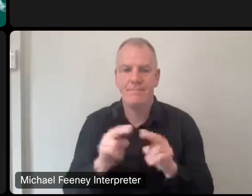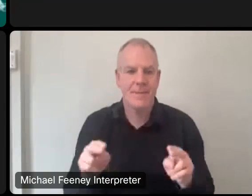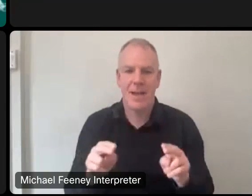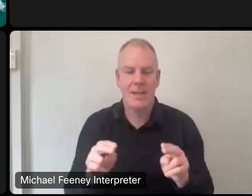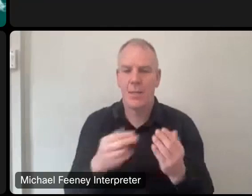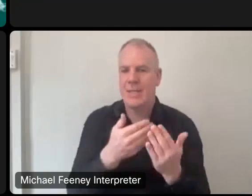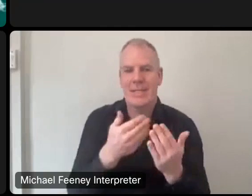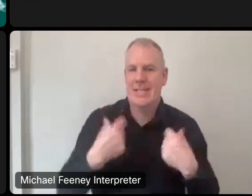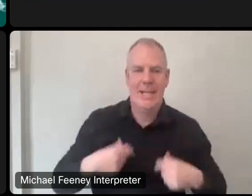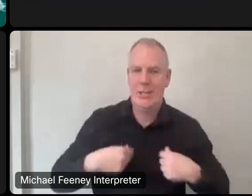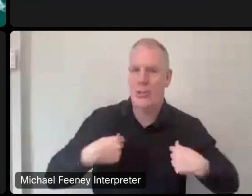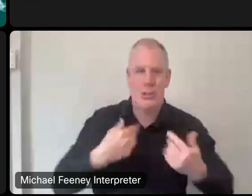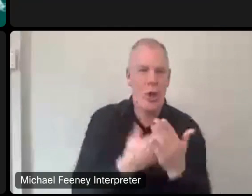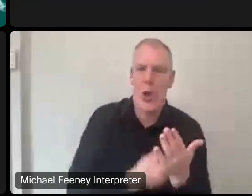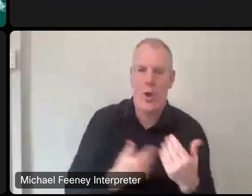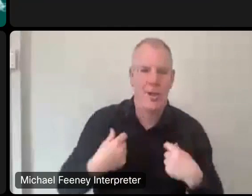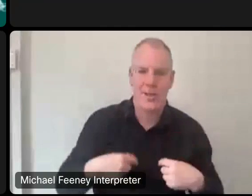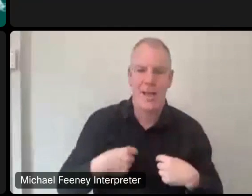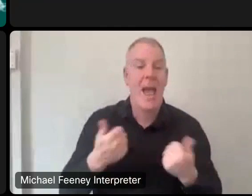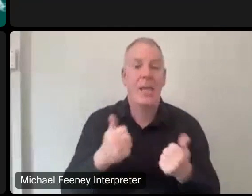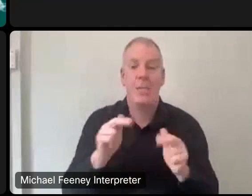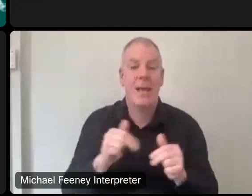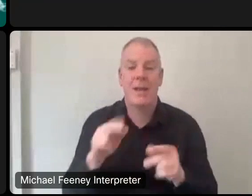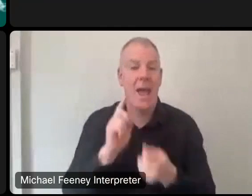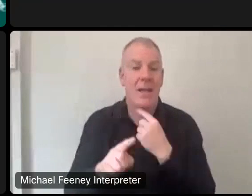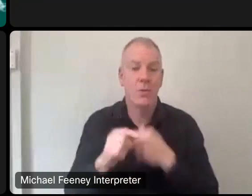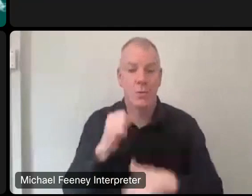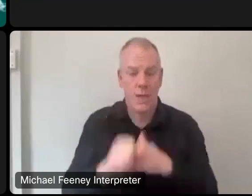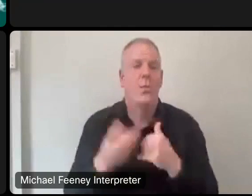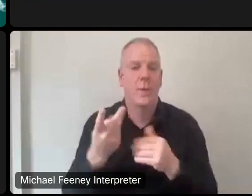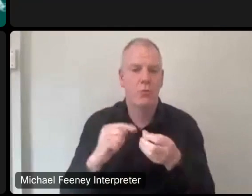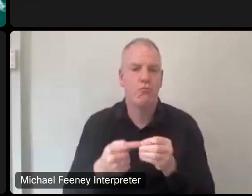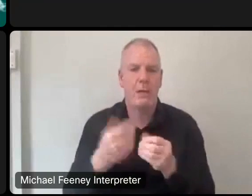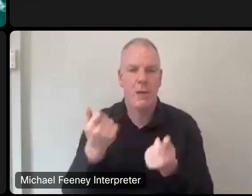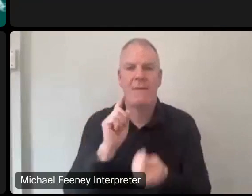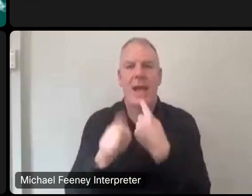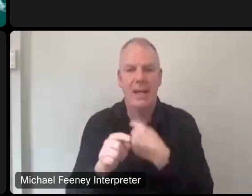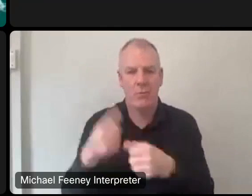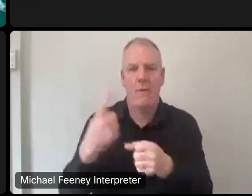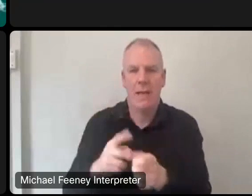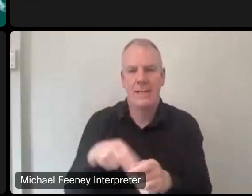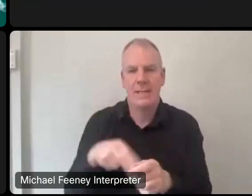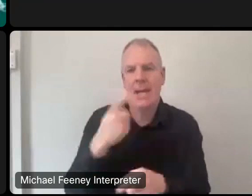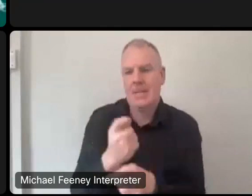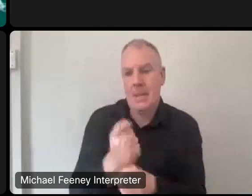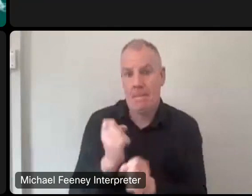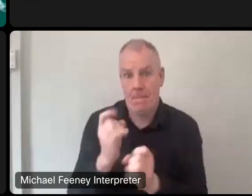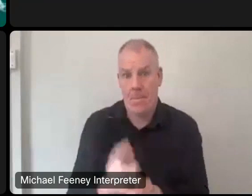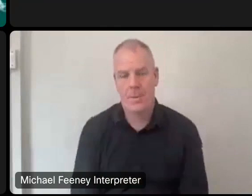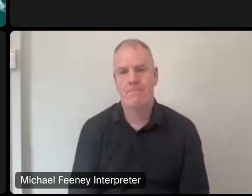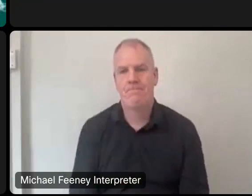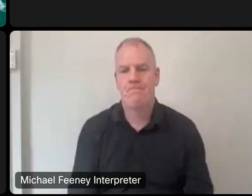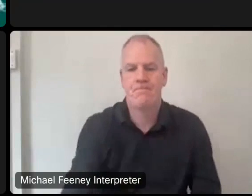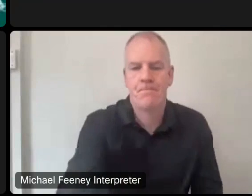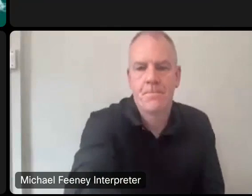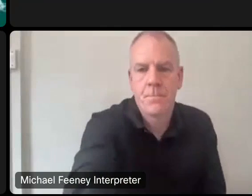lawyers, so any of the questions that we can't answer today, you know, we will try and link in. We have some legal support with the